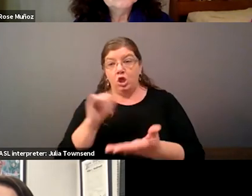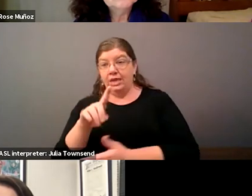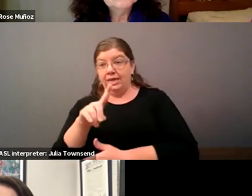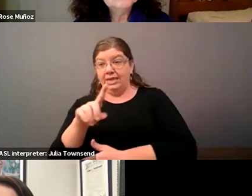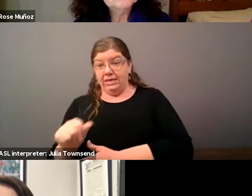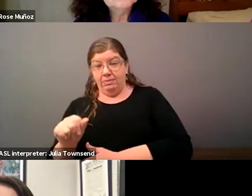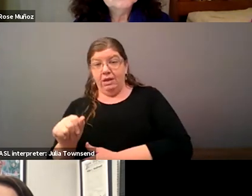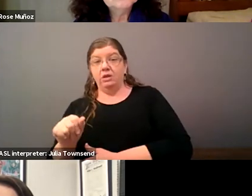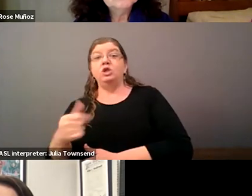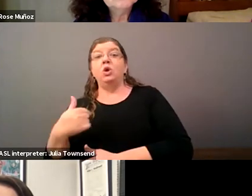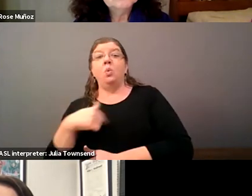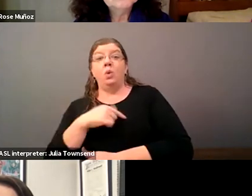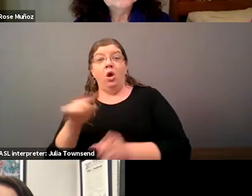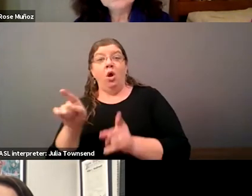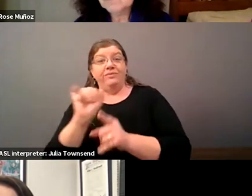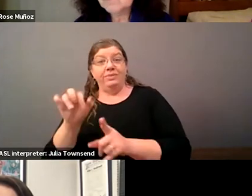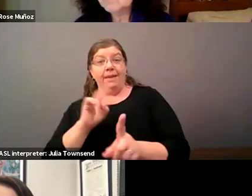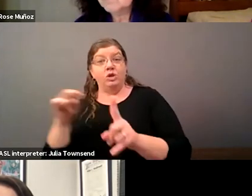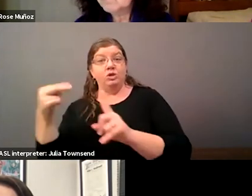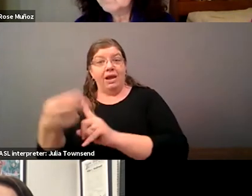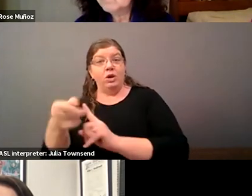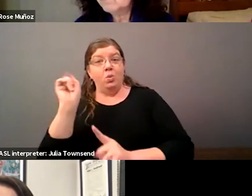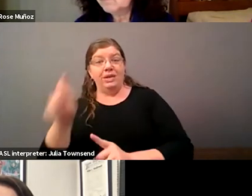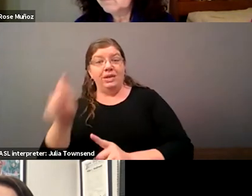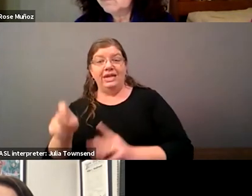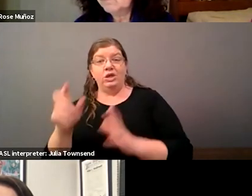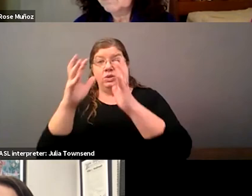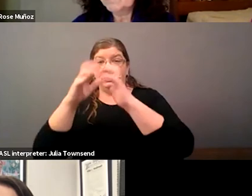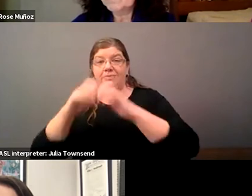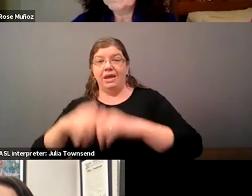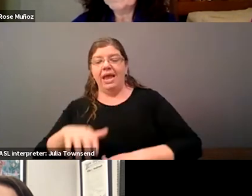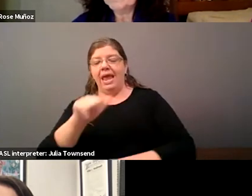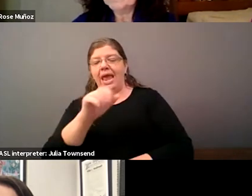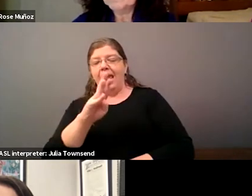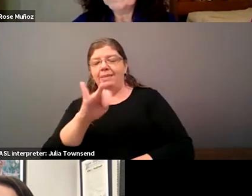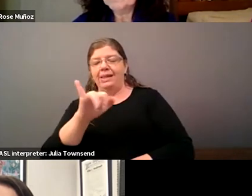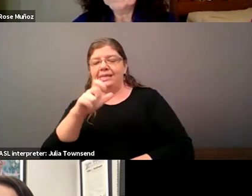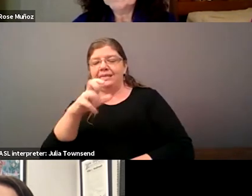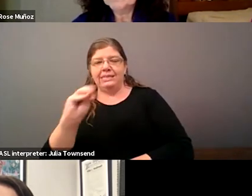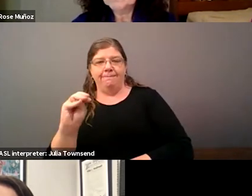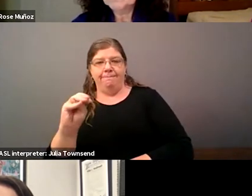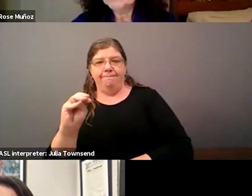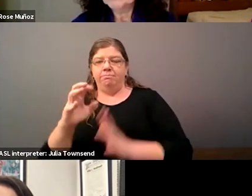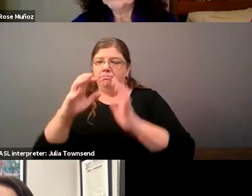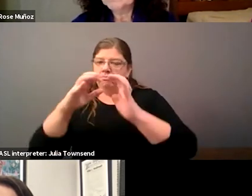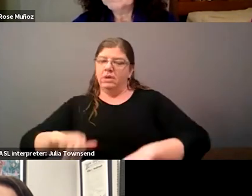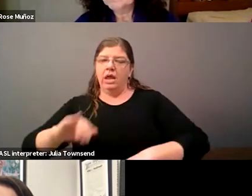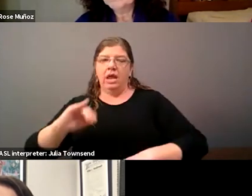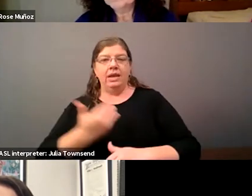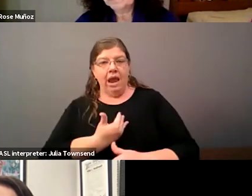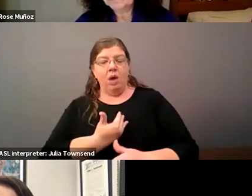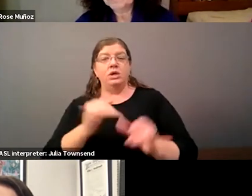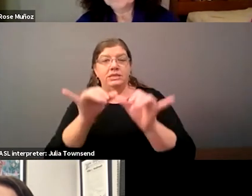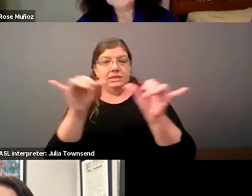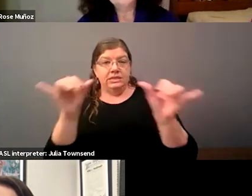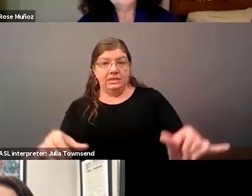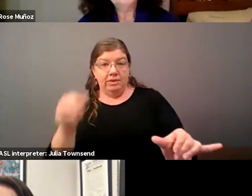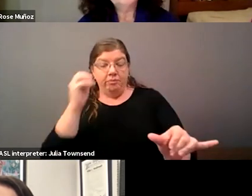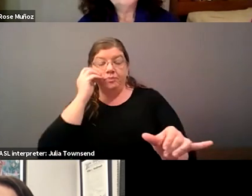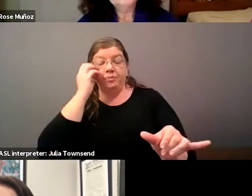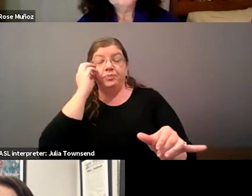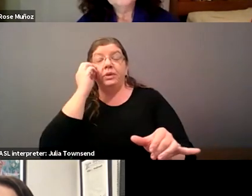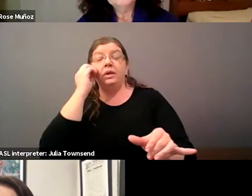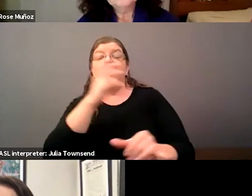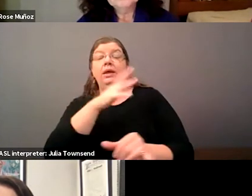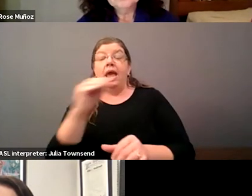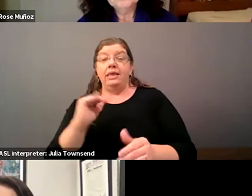we also come from that perspective that we need to dismantle ableism in our in our our system and